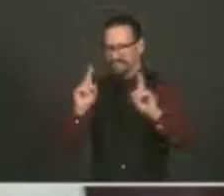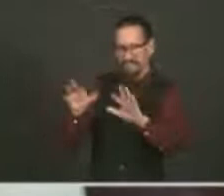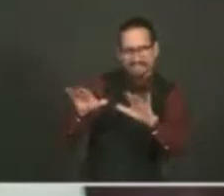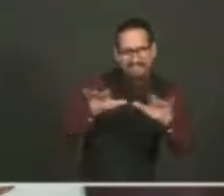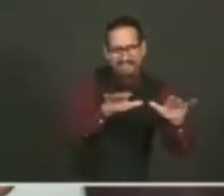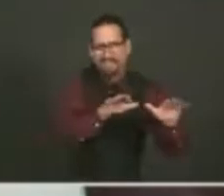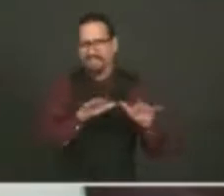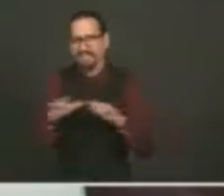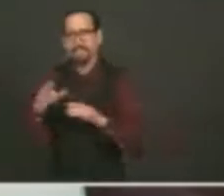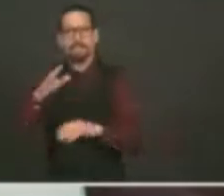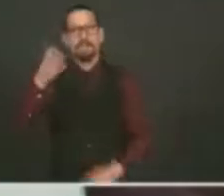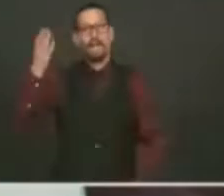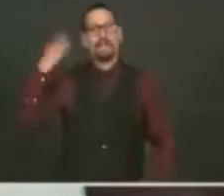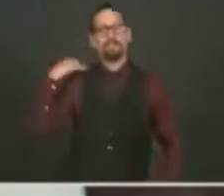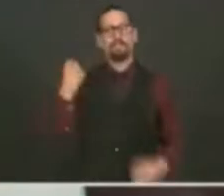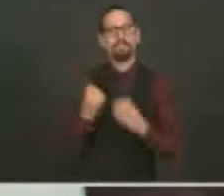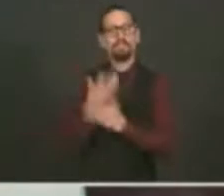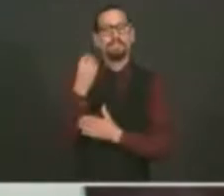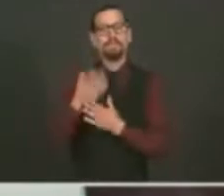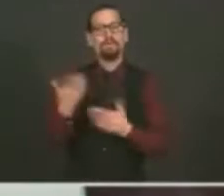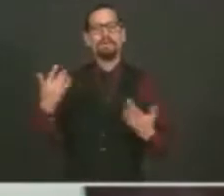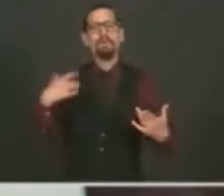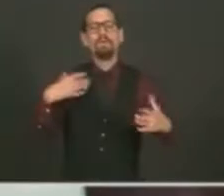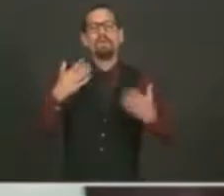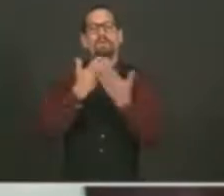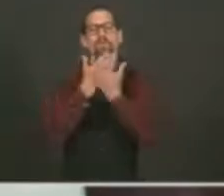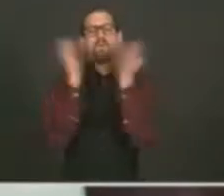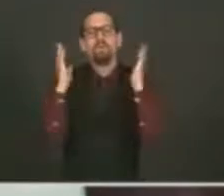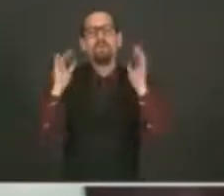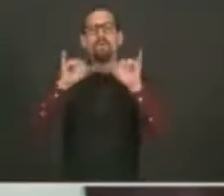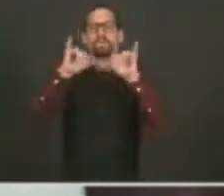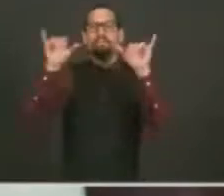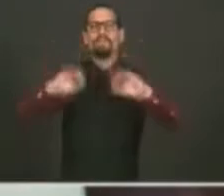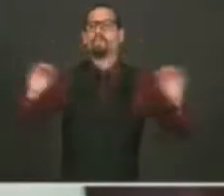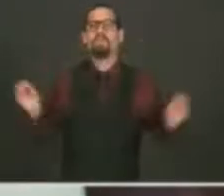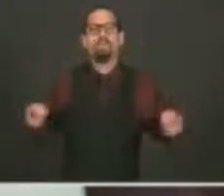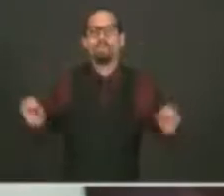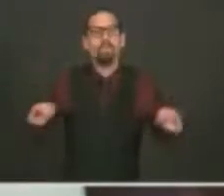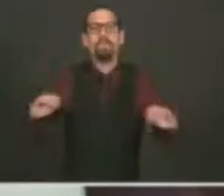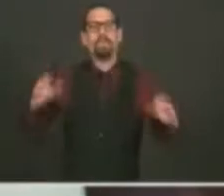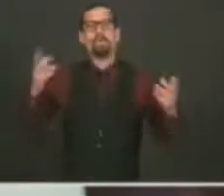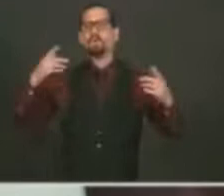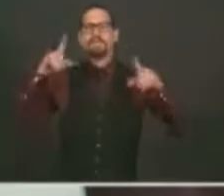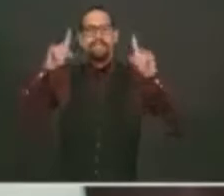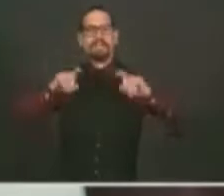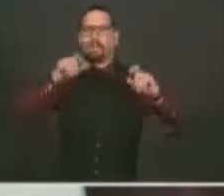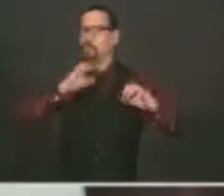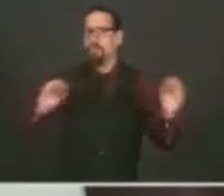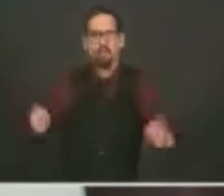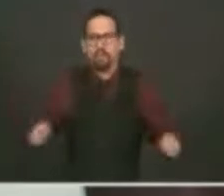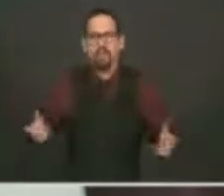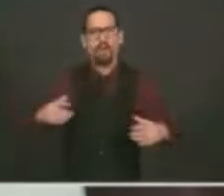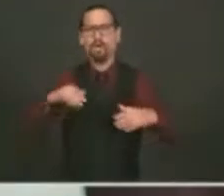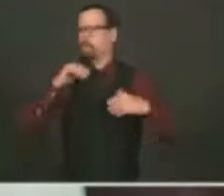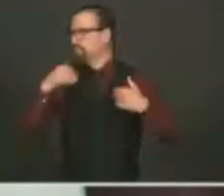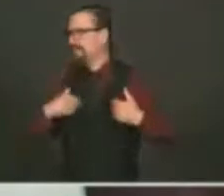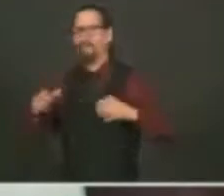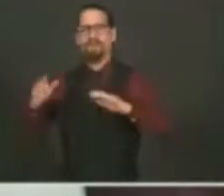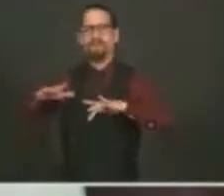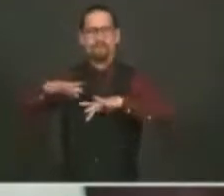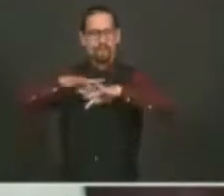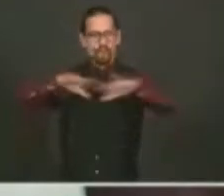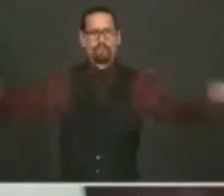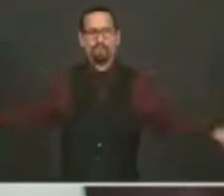know where the virus was, how much virus there was. We have a handle on our problem. Our problem is these